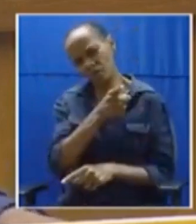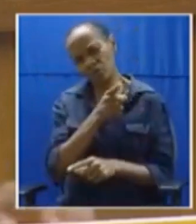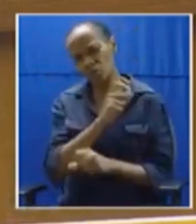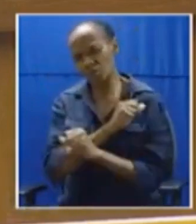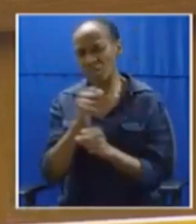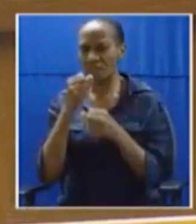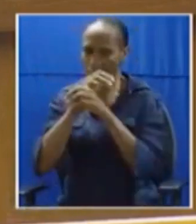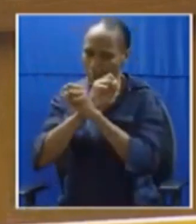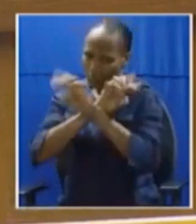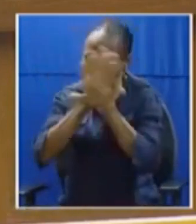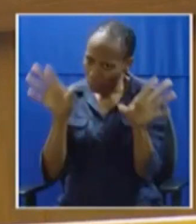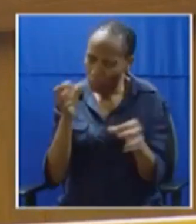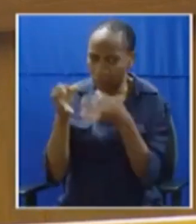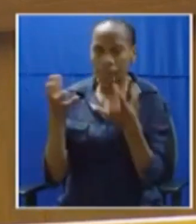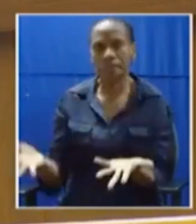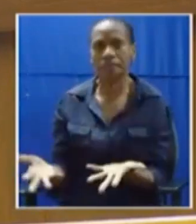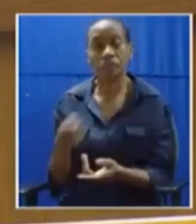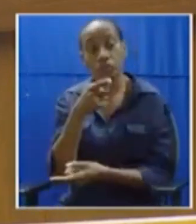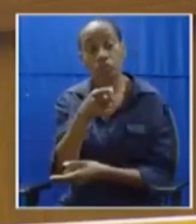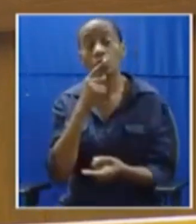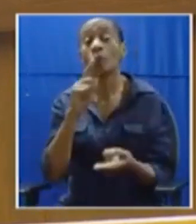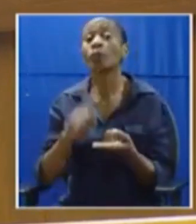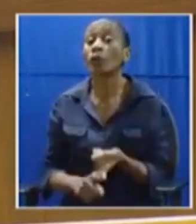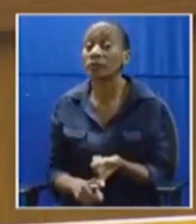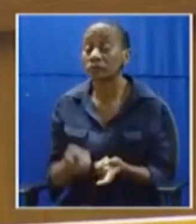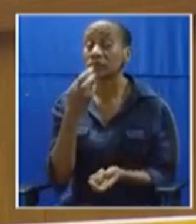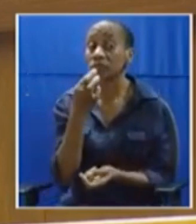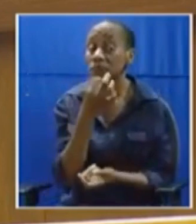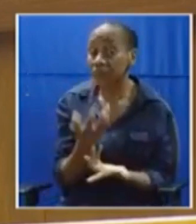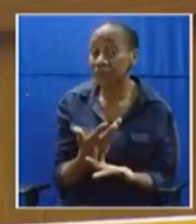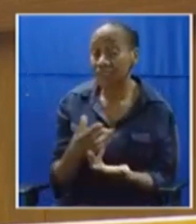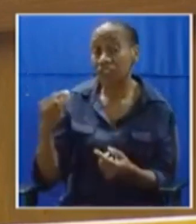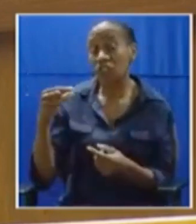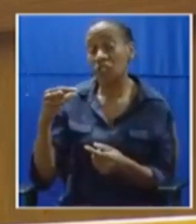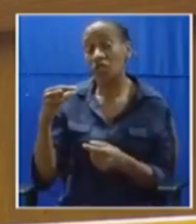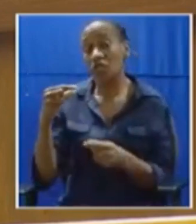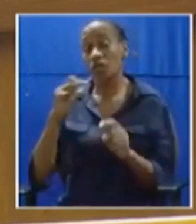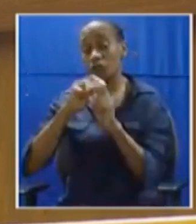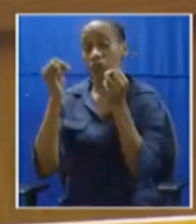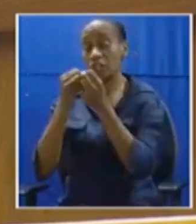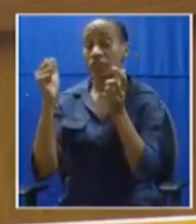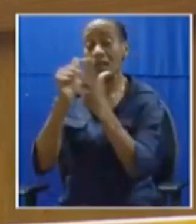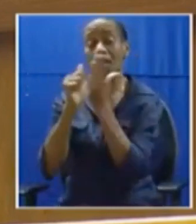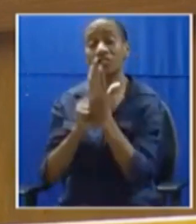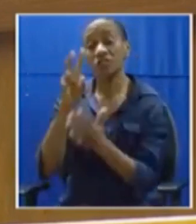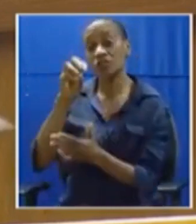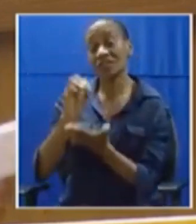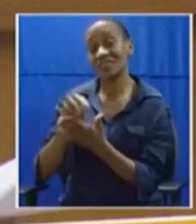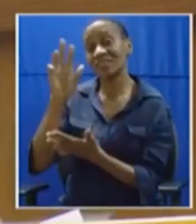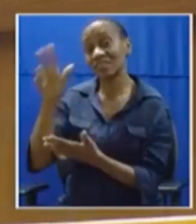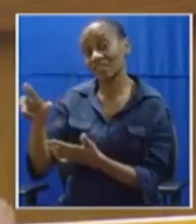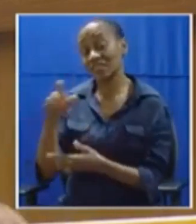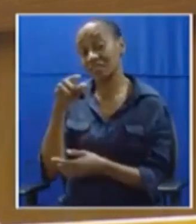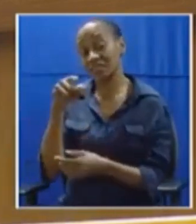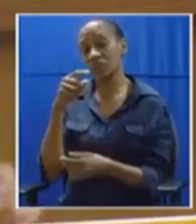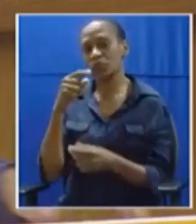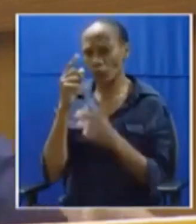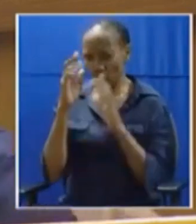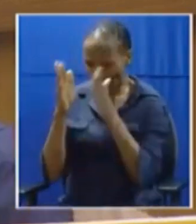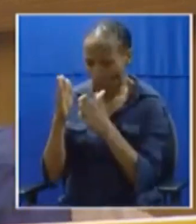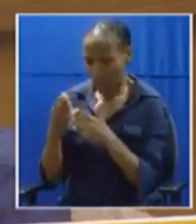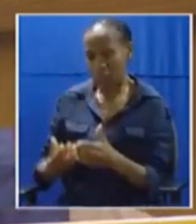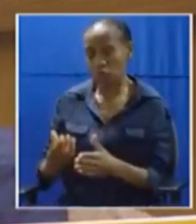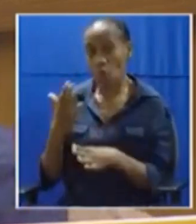You promised that at the center of our national agenda in 2018 would be the creation of jobs, especially for the youth.